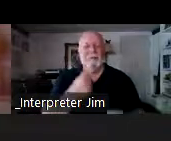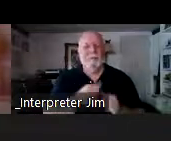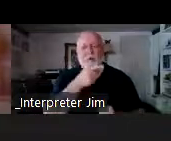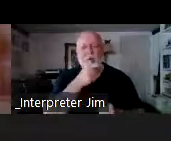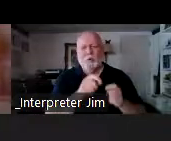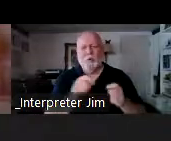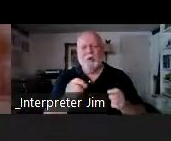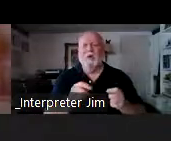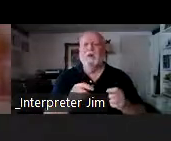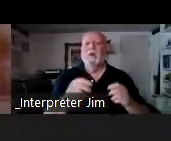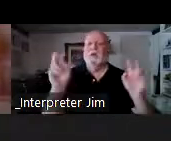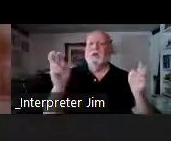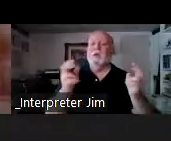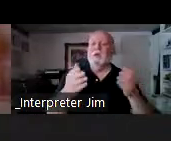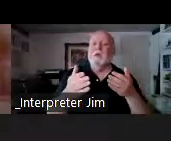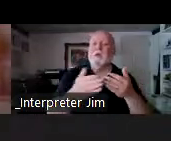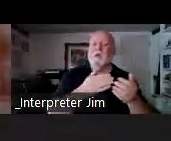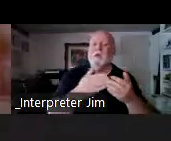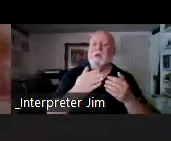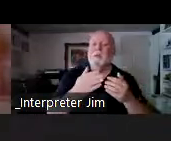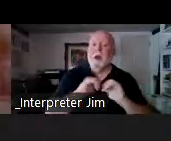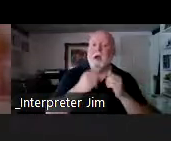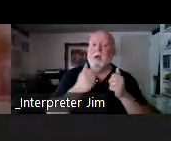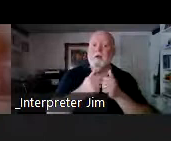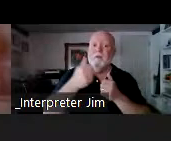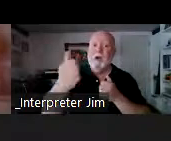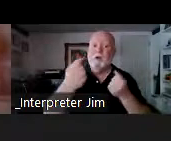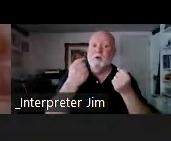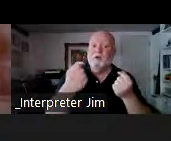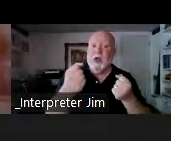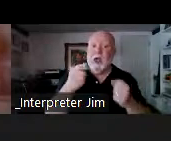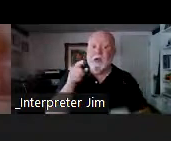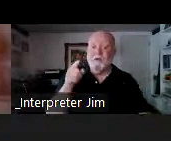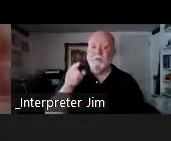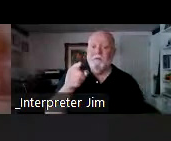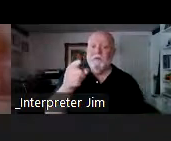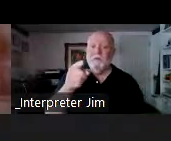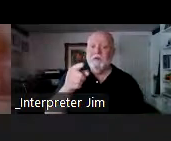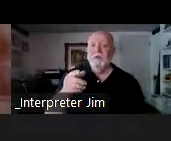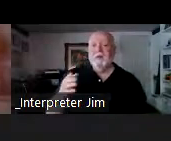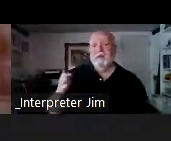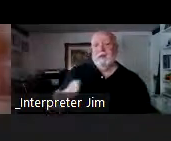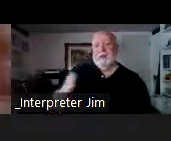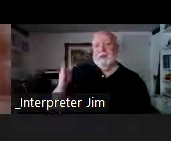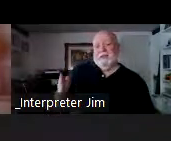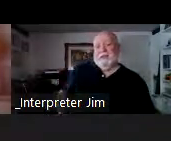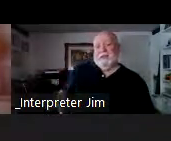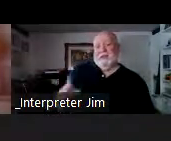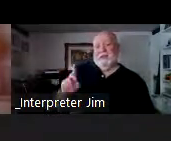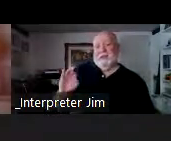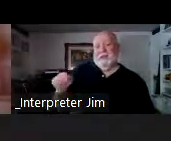you drive, you're the same distance from the ditch. And so no matter how much somebody in recovery or any of us